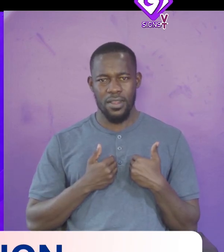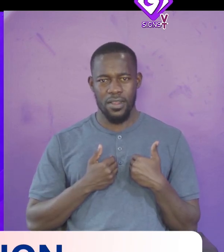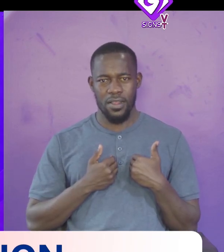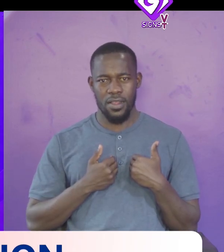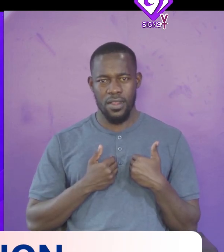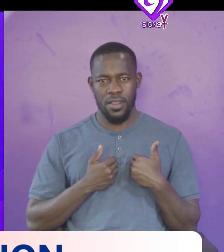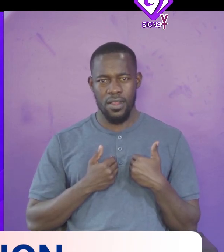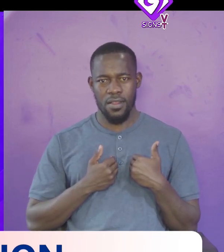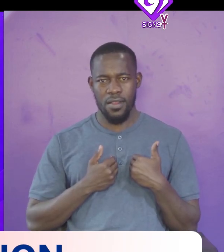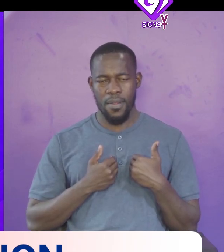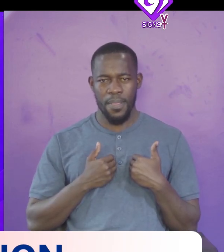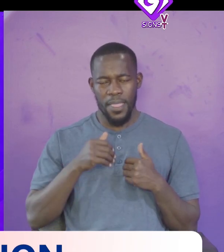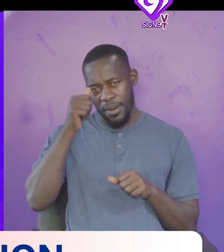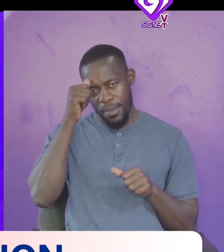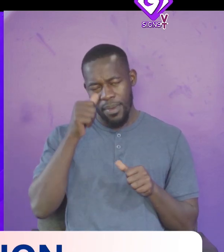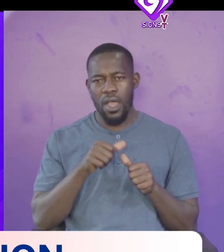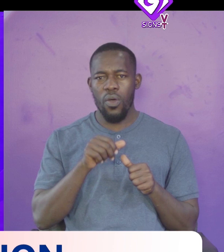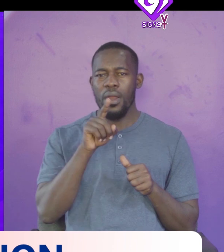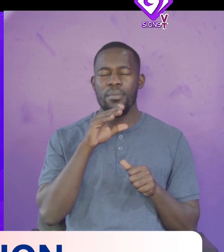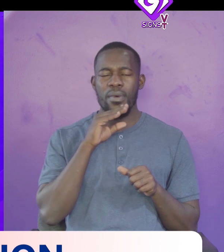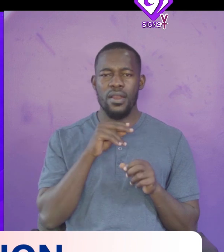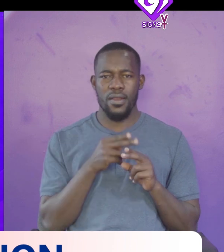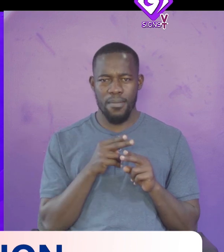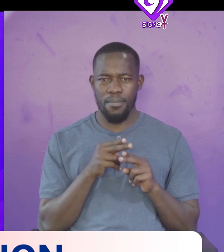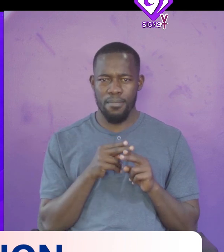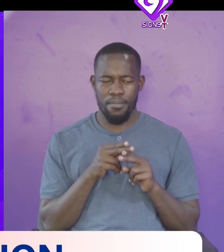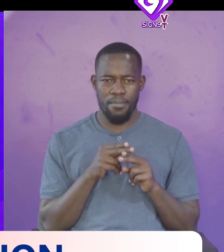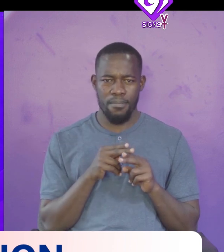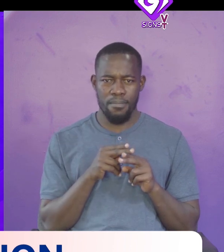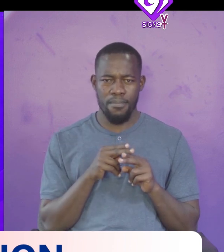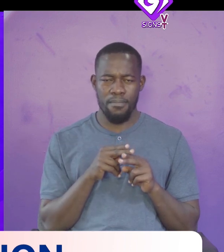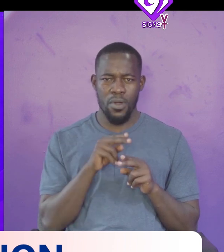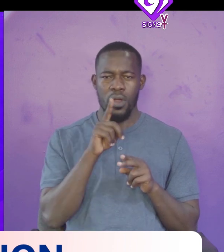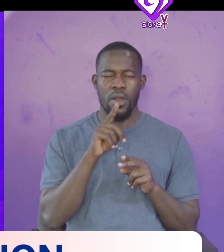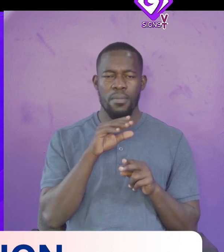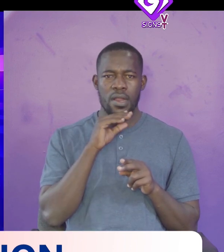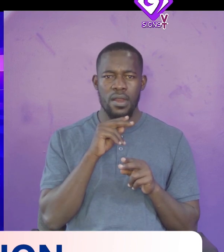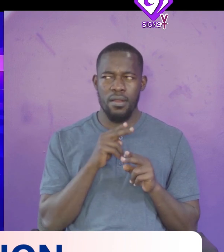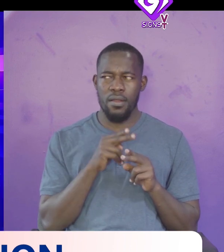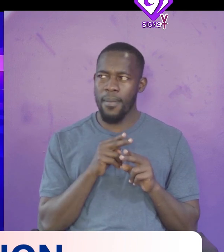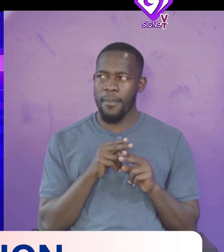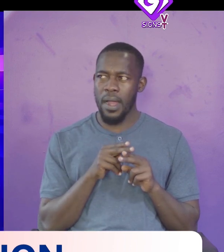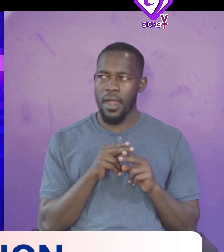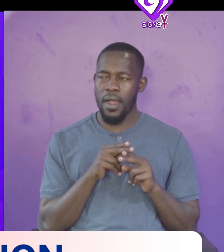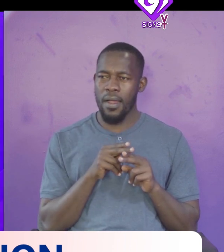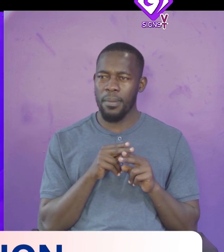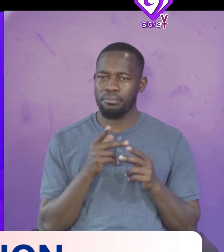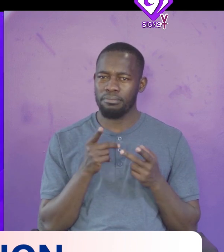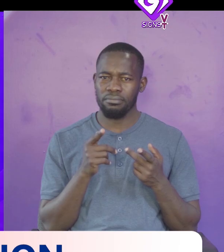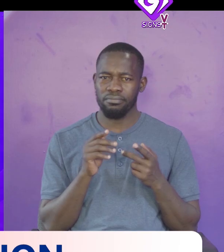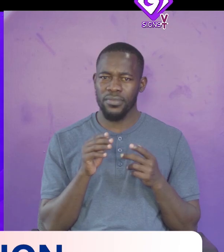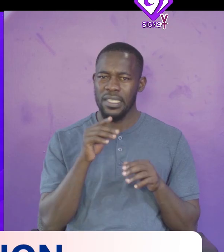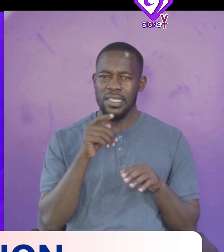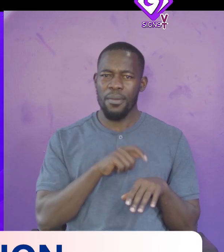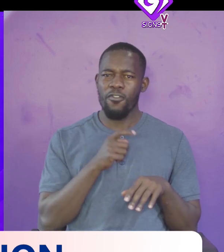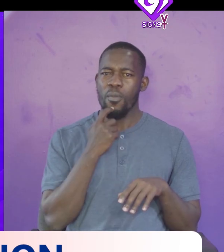name? You remember that? What was his name? The first team that was at Bomas. Yashpal Guy, I remember. And then we had another team. That was during Moi's